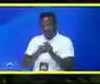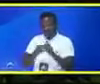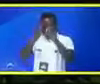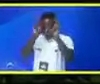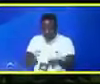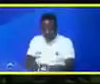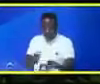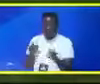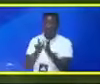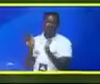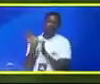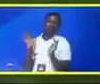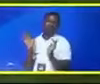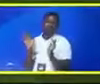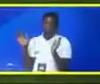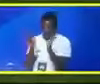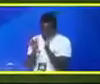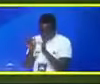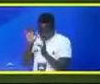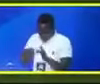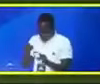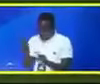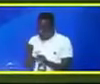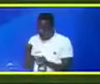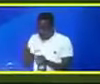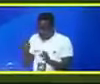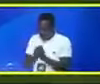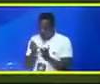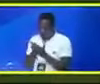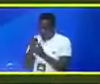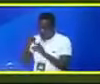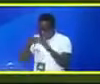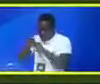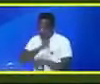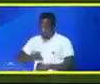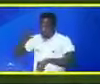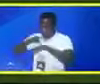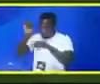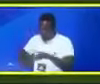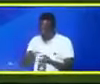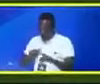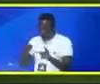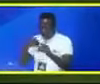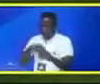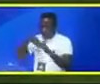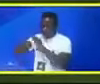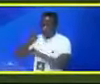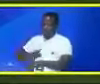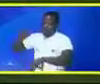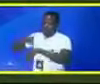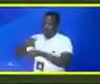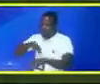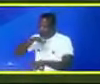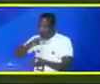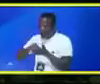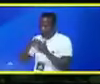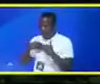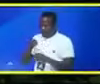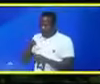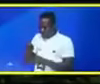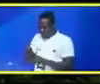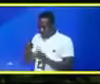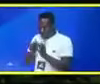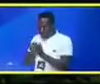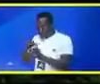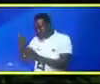is Jesus. The only key to the kingdom. But when you are in the kingdom, there are the keys of